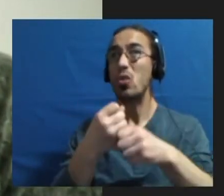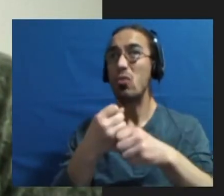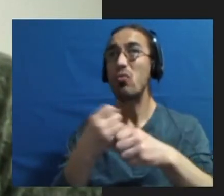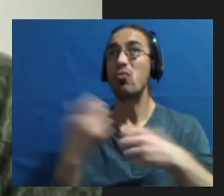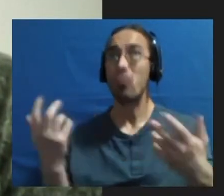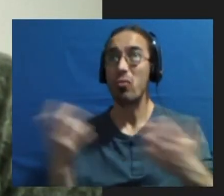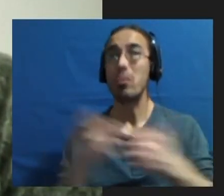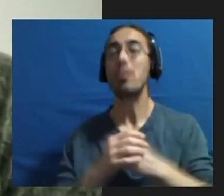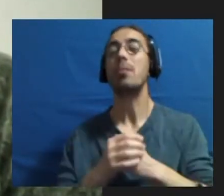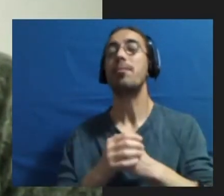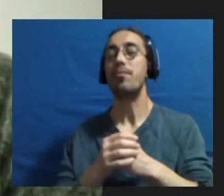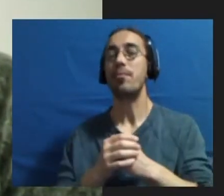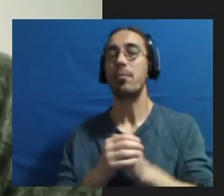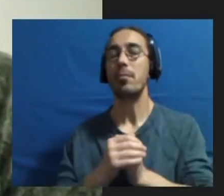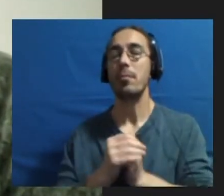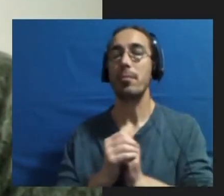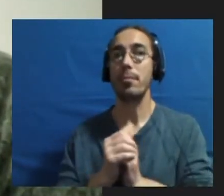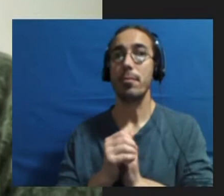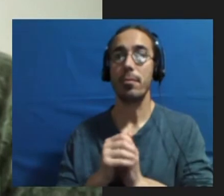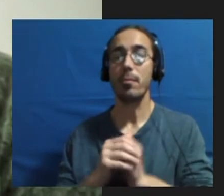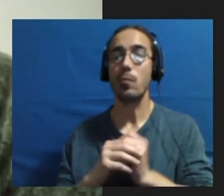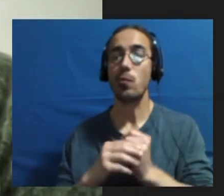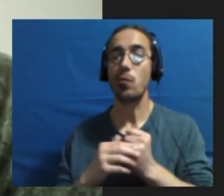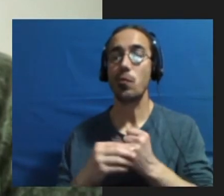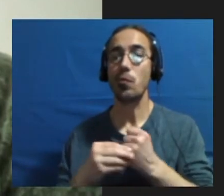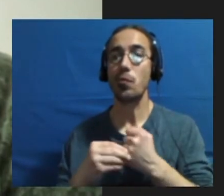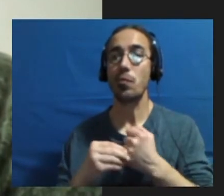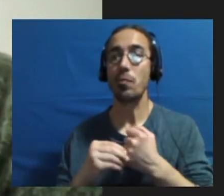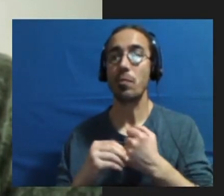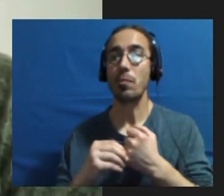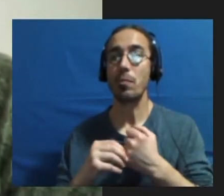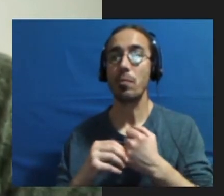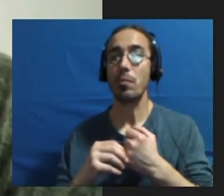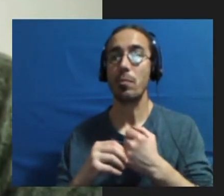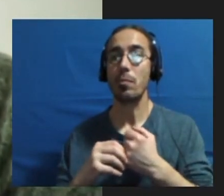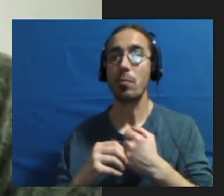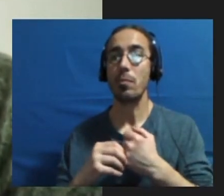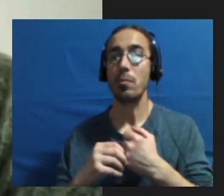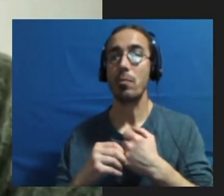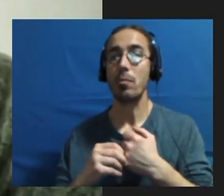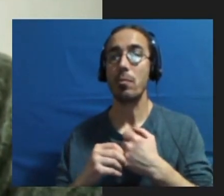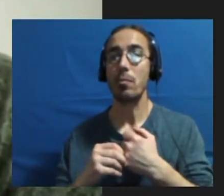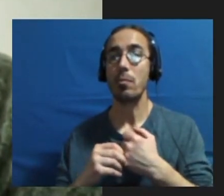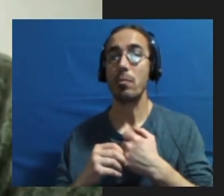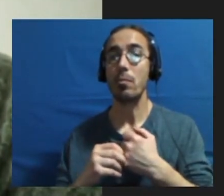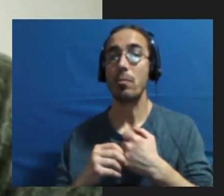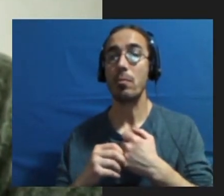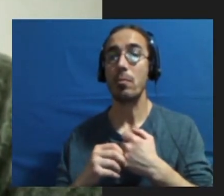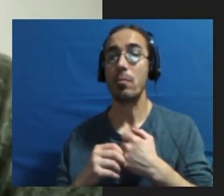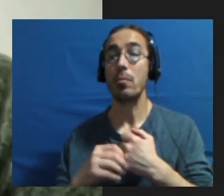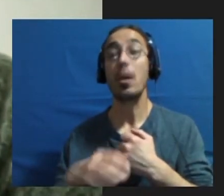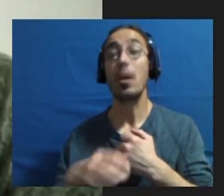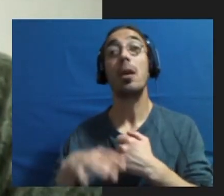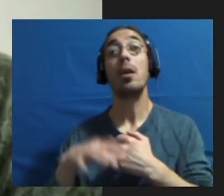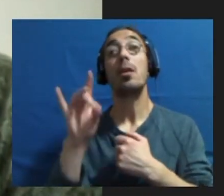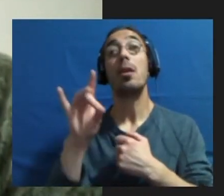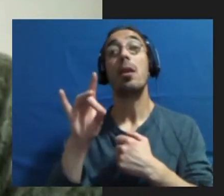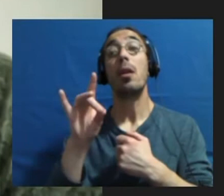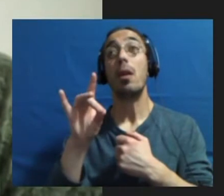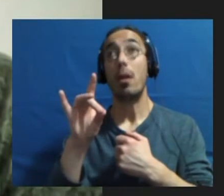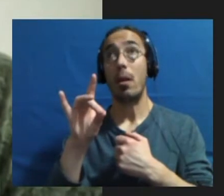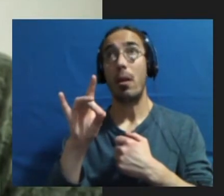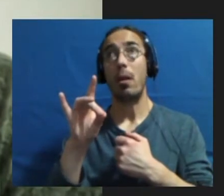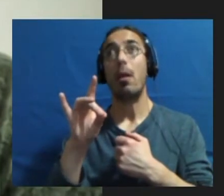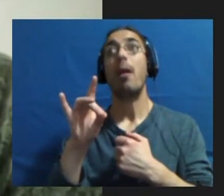until I until we found out that the pardon was accepted and went through,